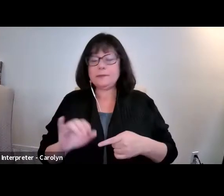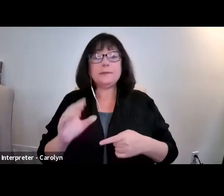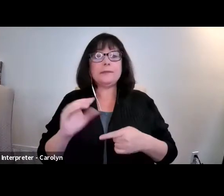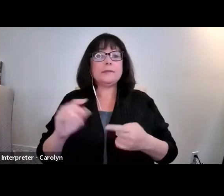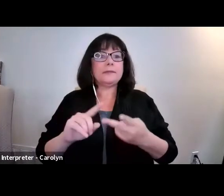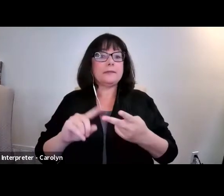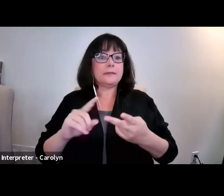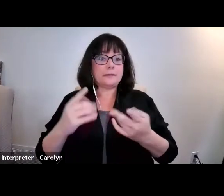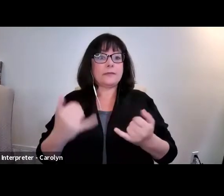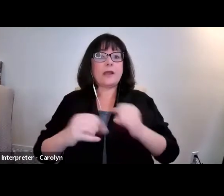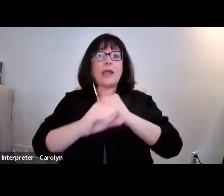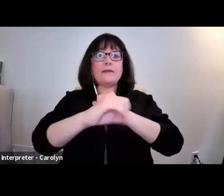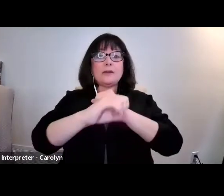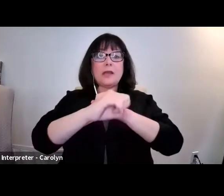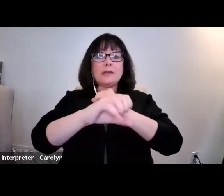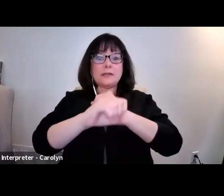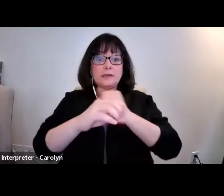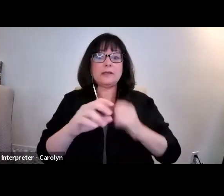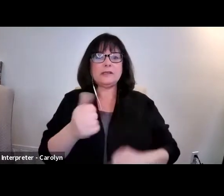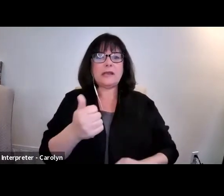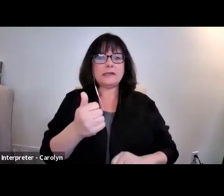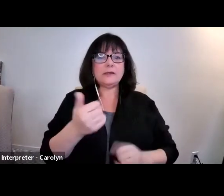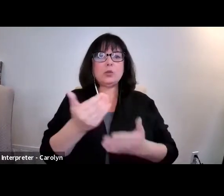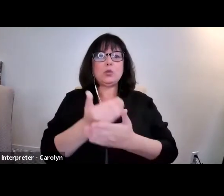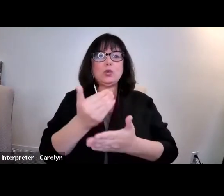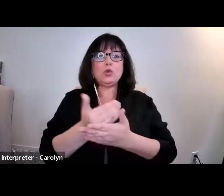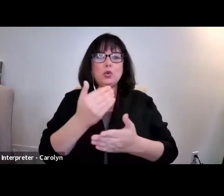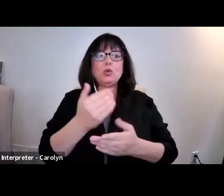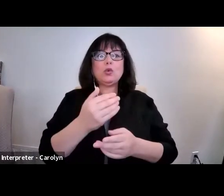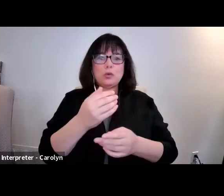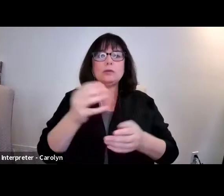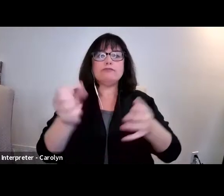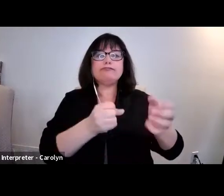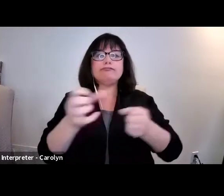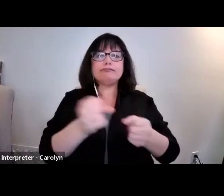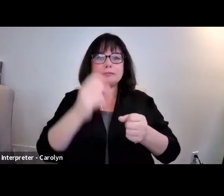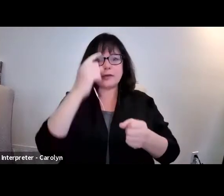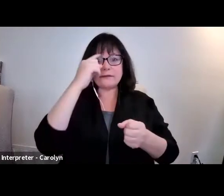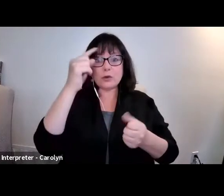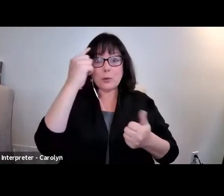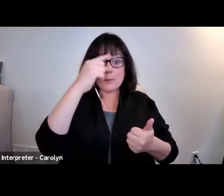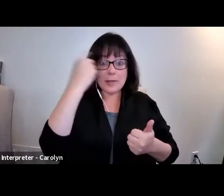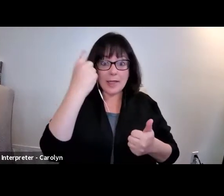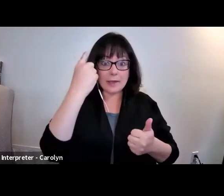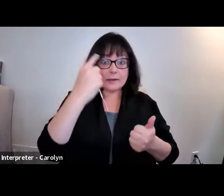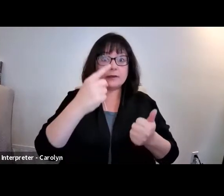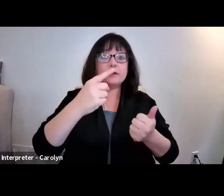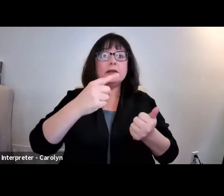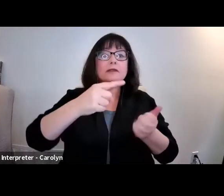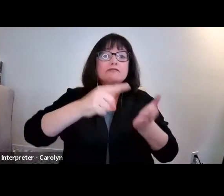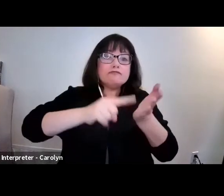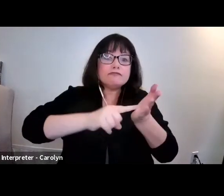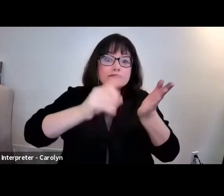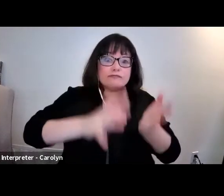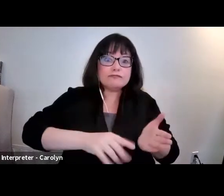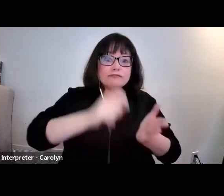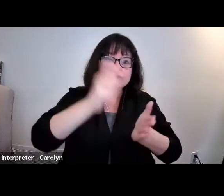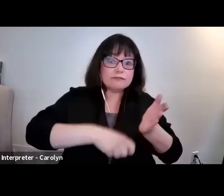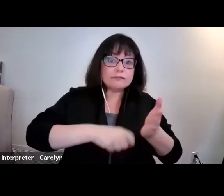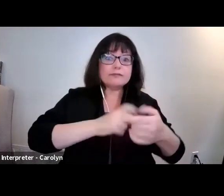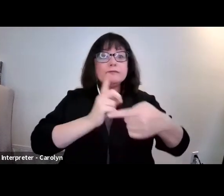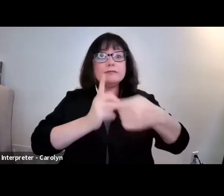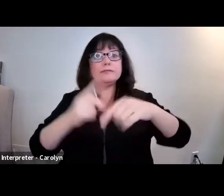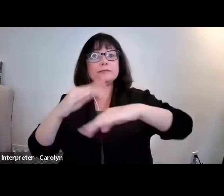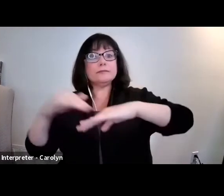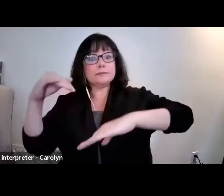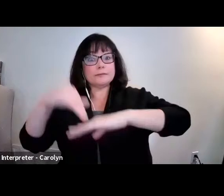positions for Black scholars, as well as one open to Black and Indigenous and one available to Black, Indigenous, and racialized minority